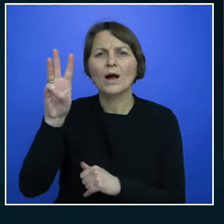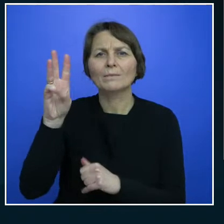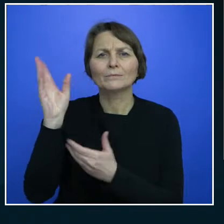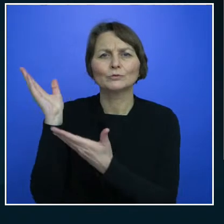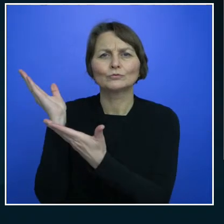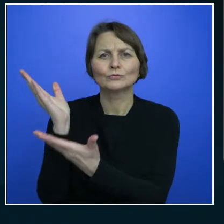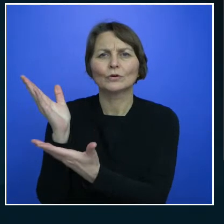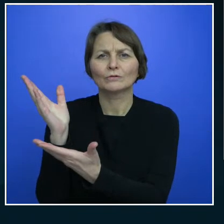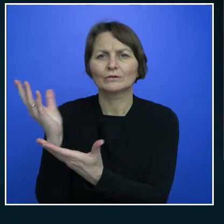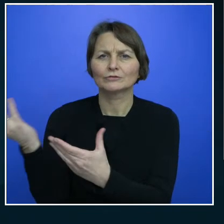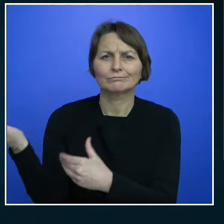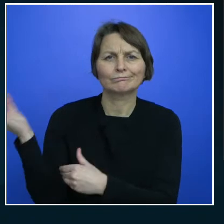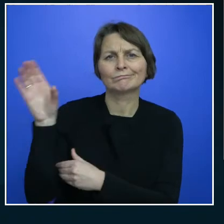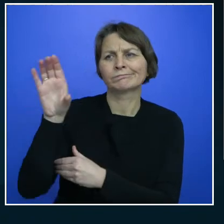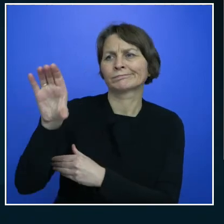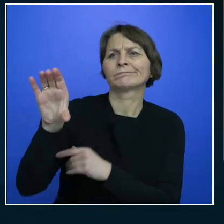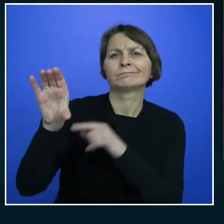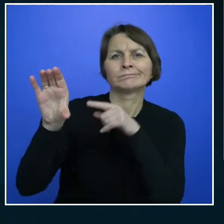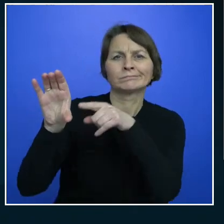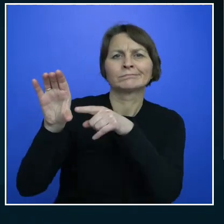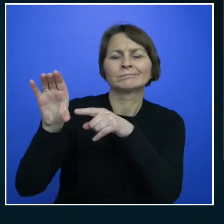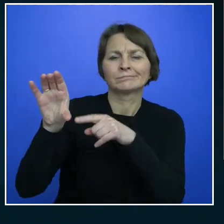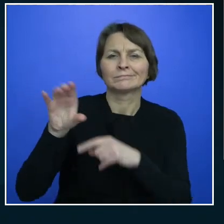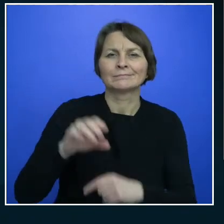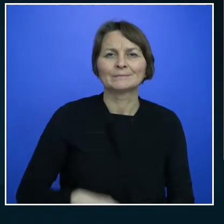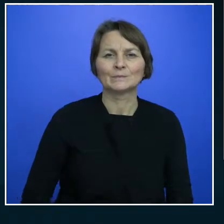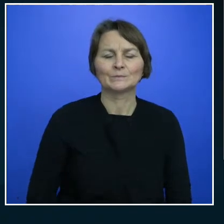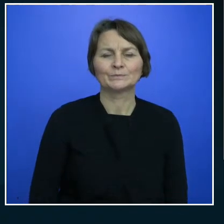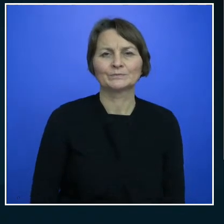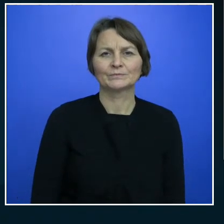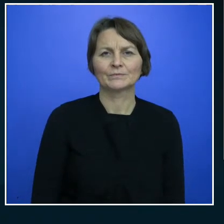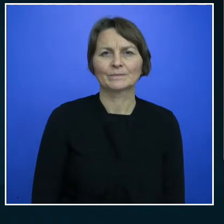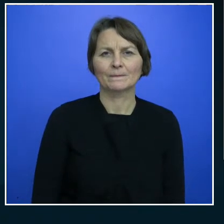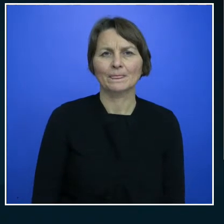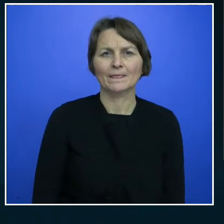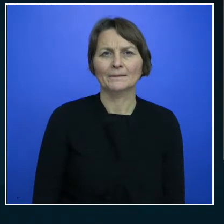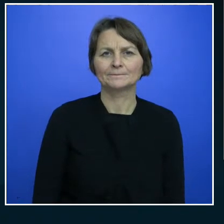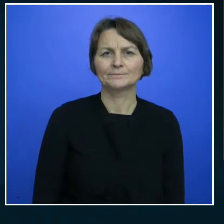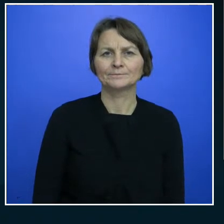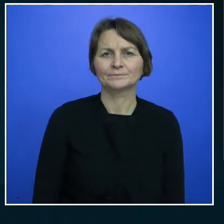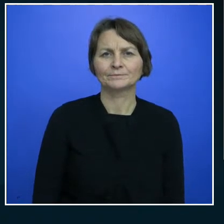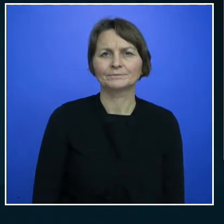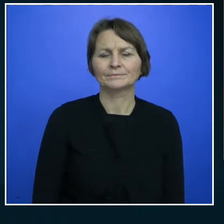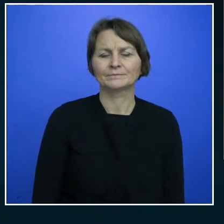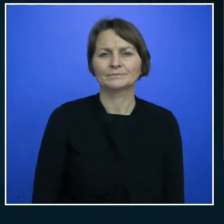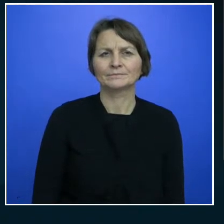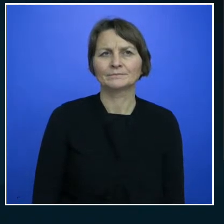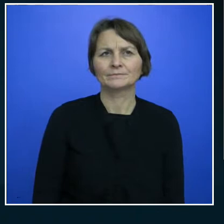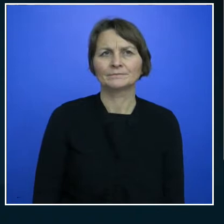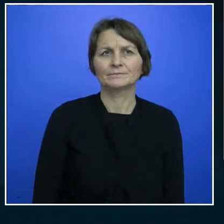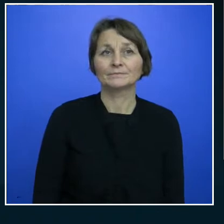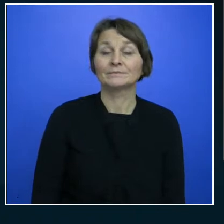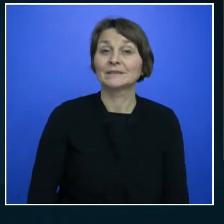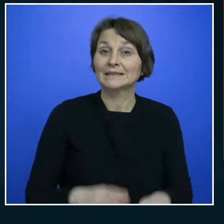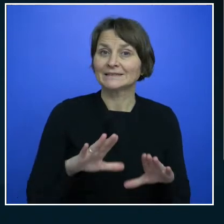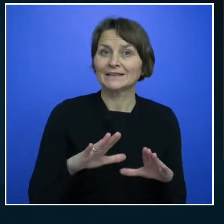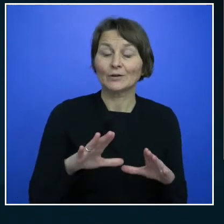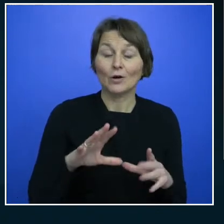And here it downloaded so you can see it's all HTML.